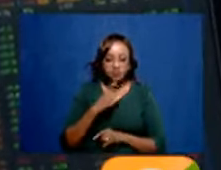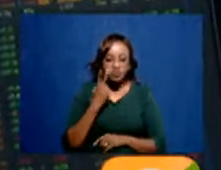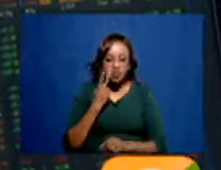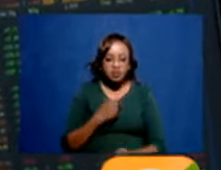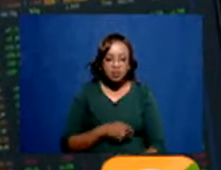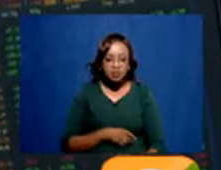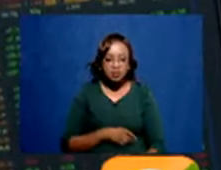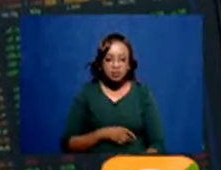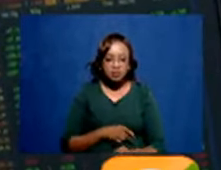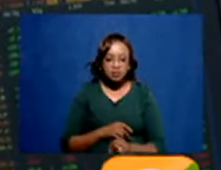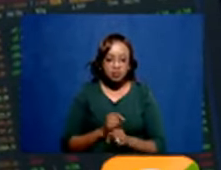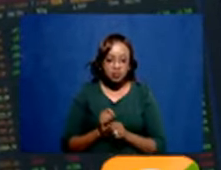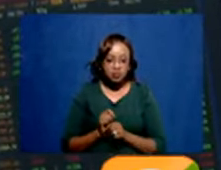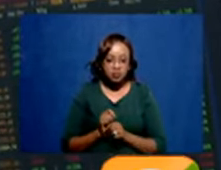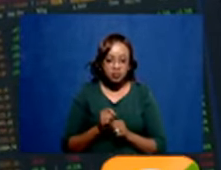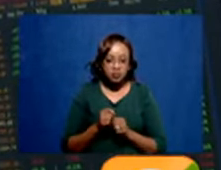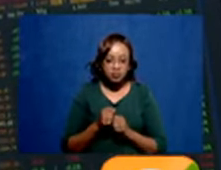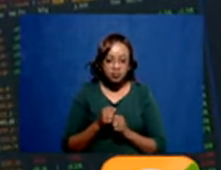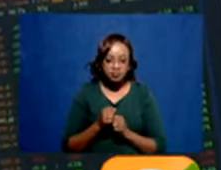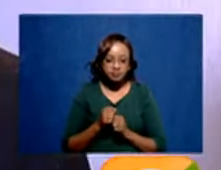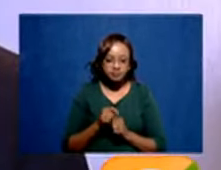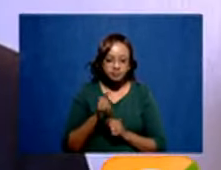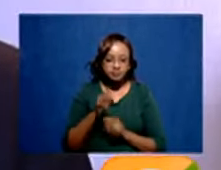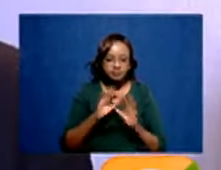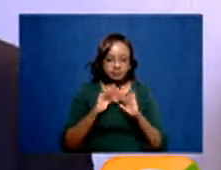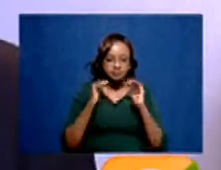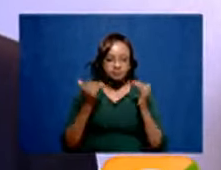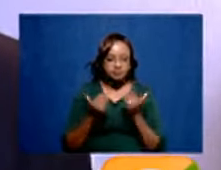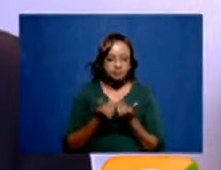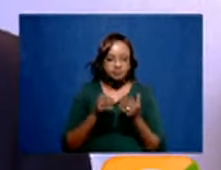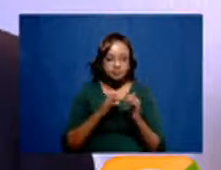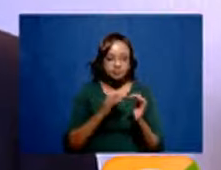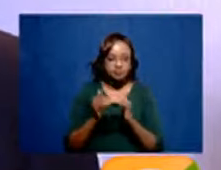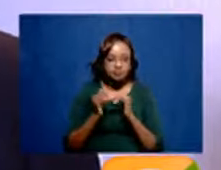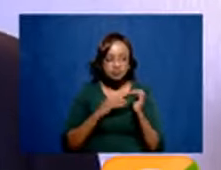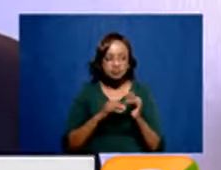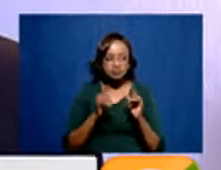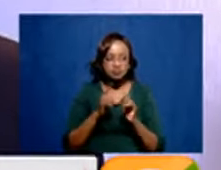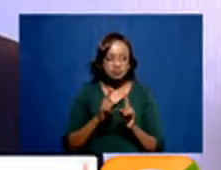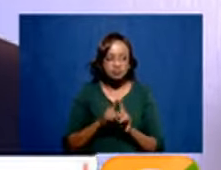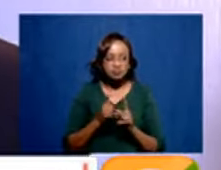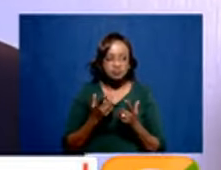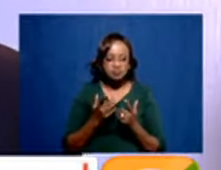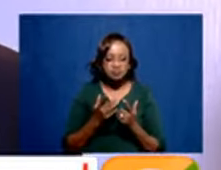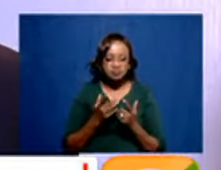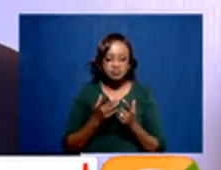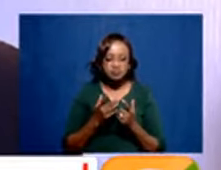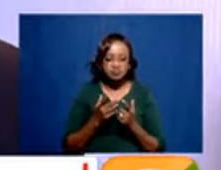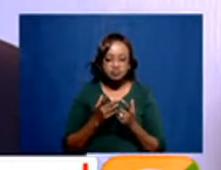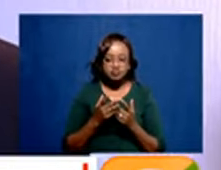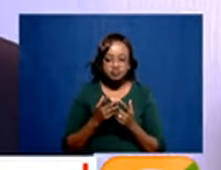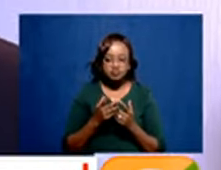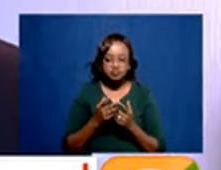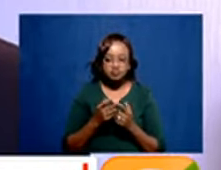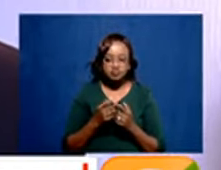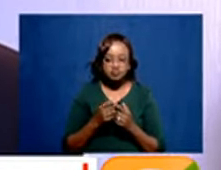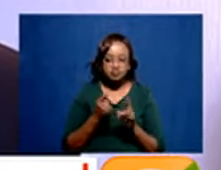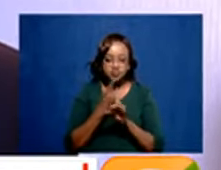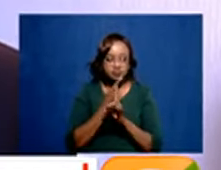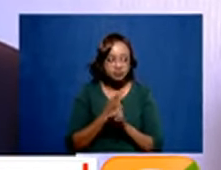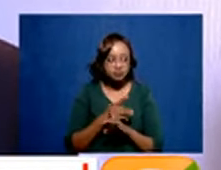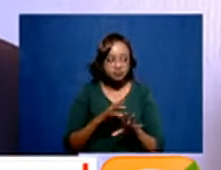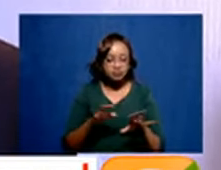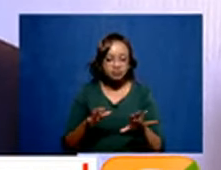high-quality equities, global equities, particularly with the preference for, you know, U.S. and Japan, as well as developed market investment-grade bonds,